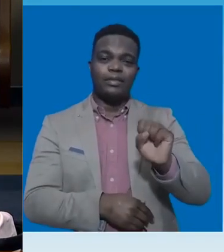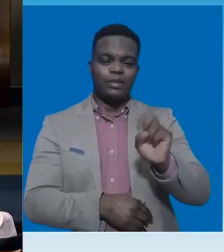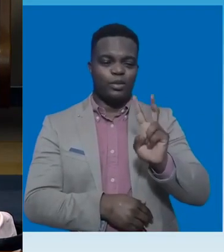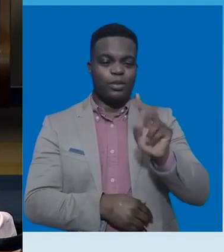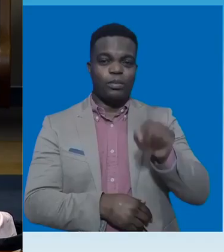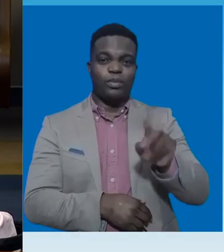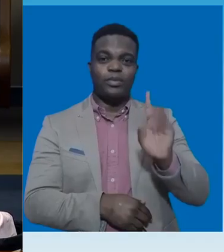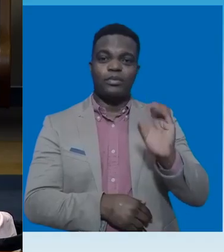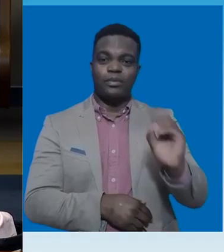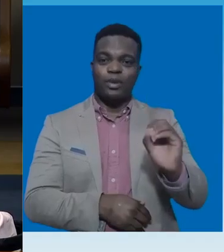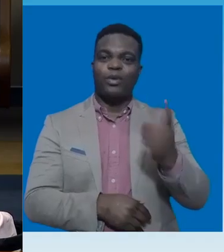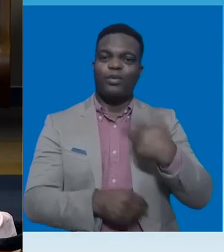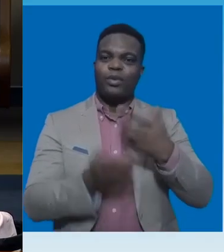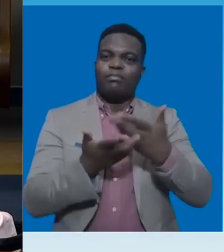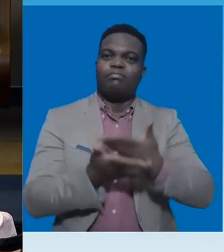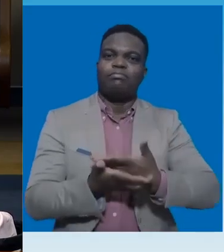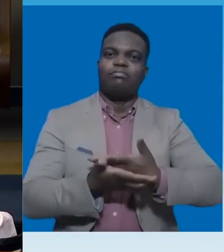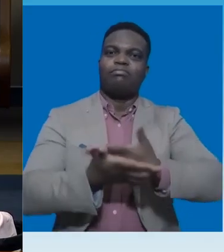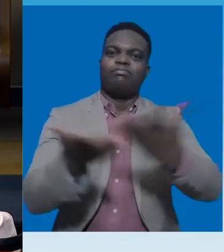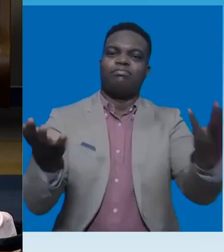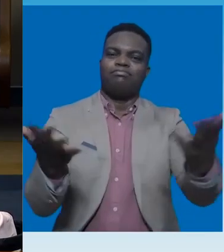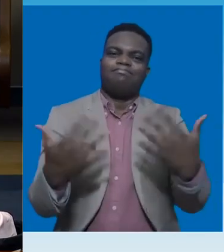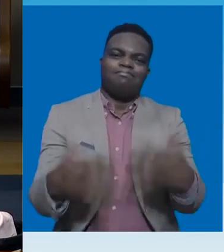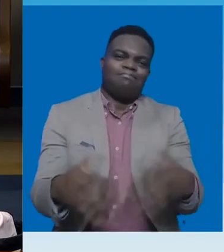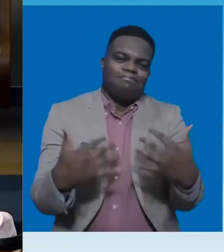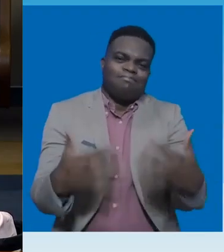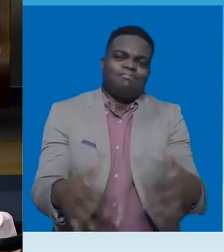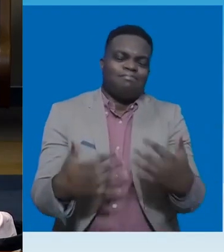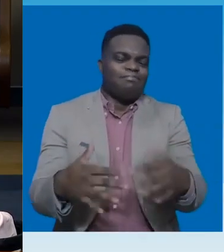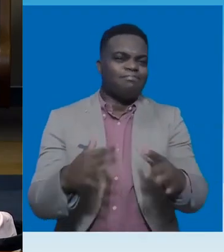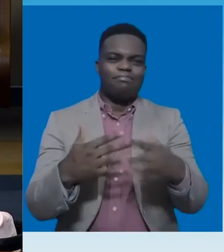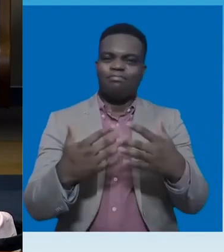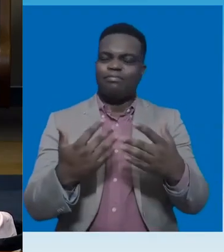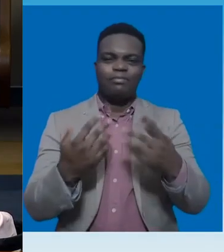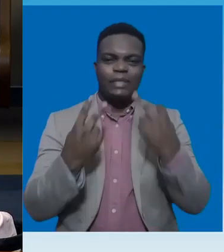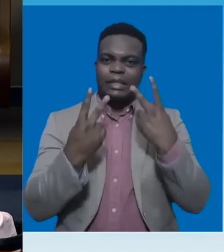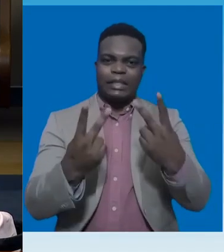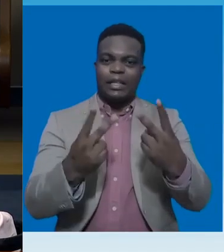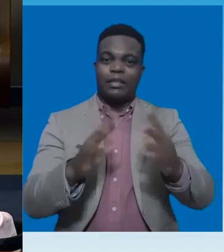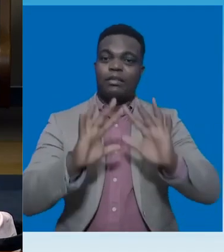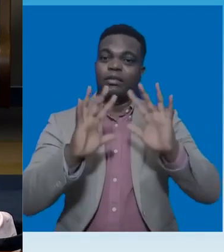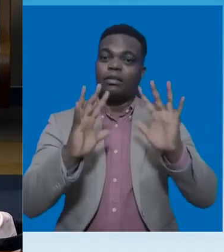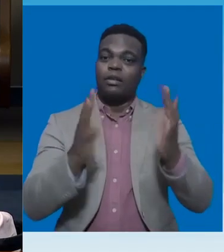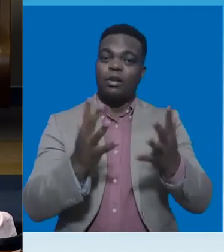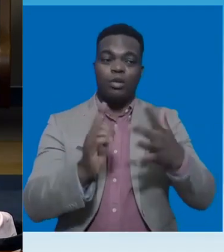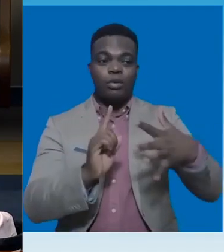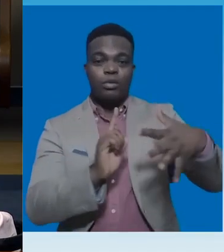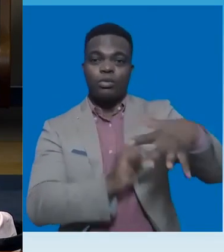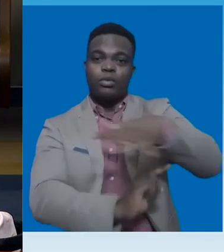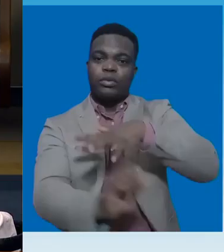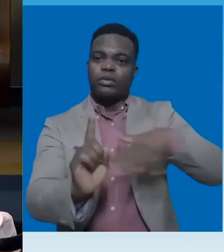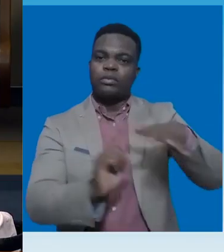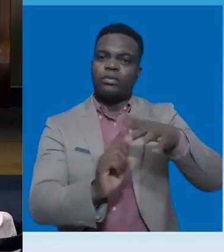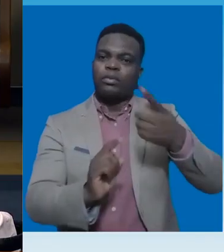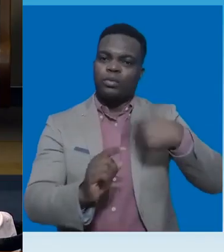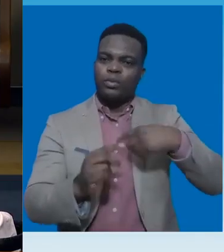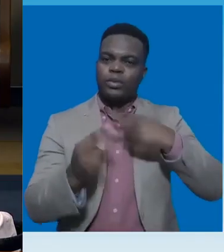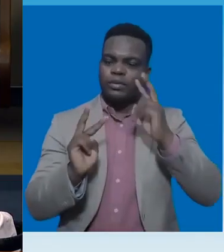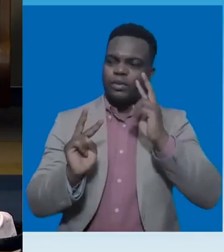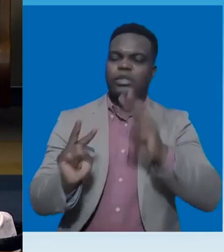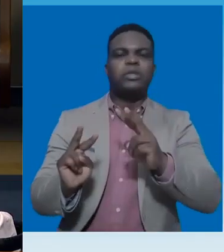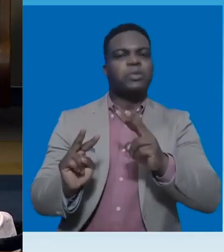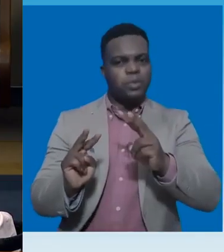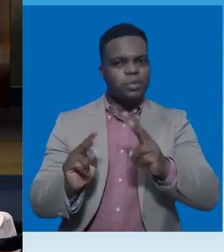global context presents both profound challenges and critical opportunities for advancing the rights